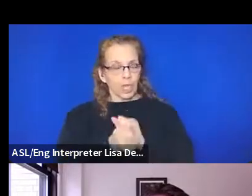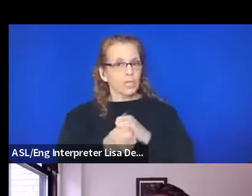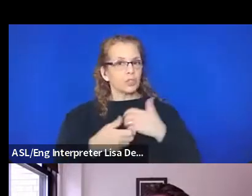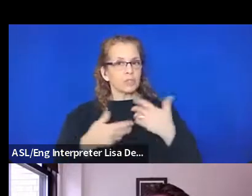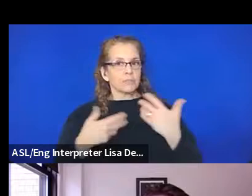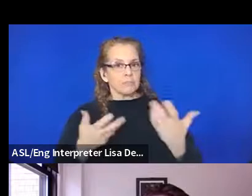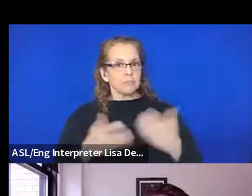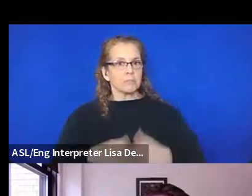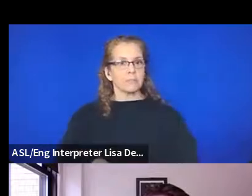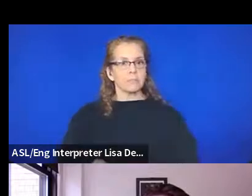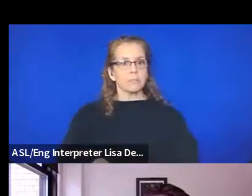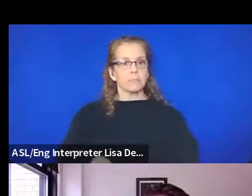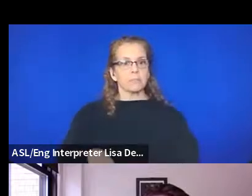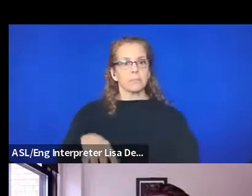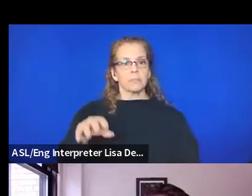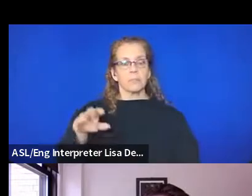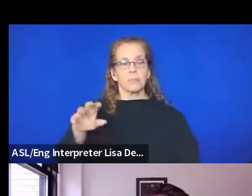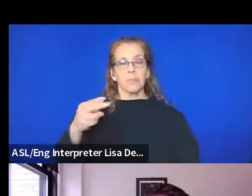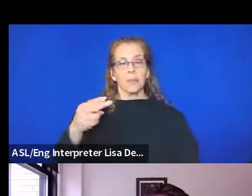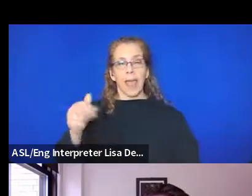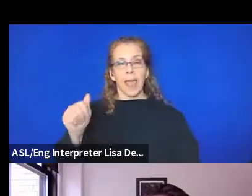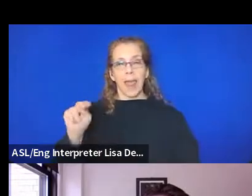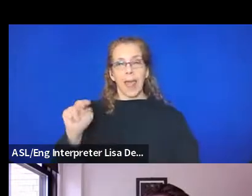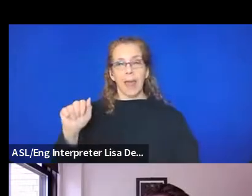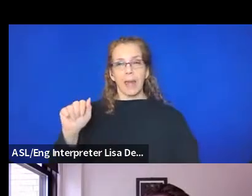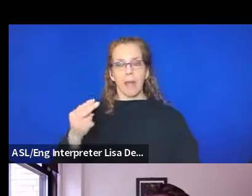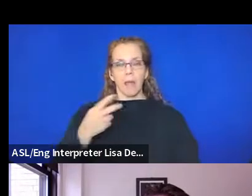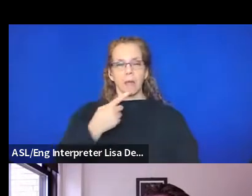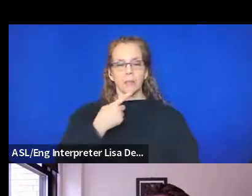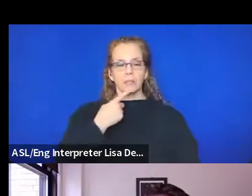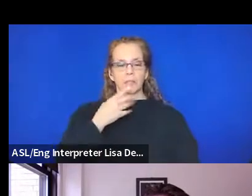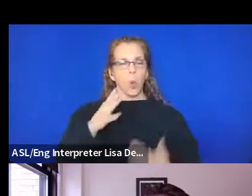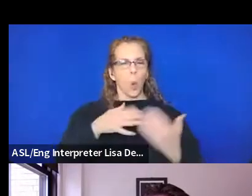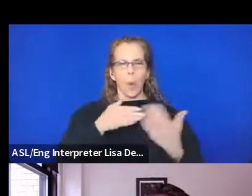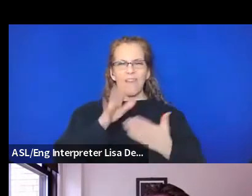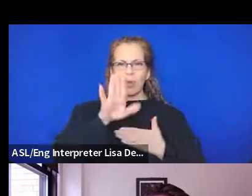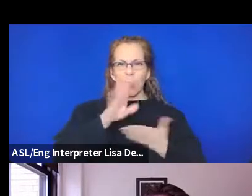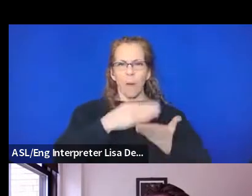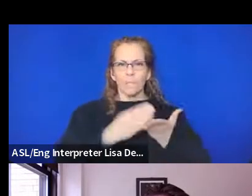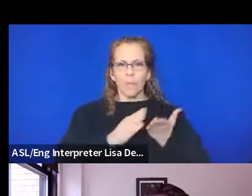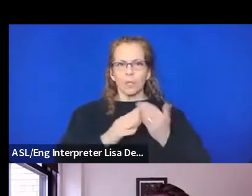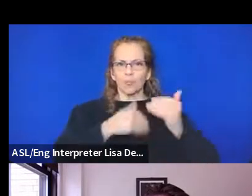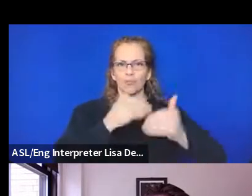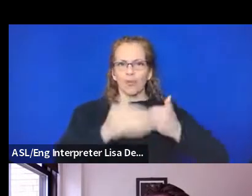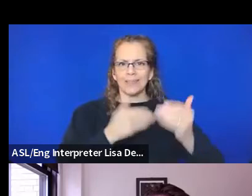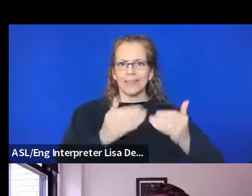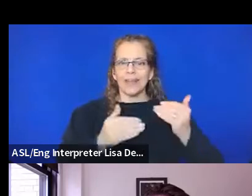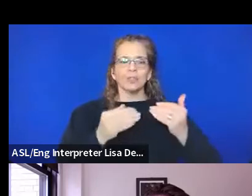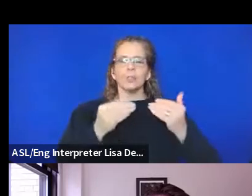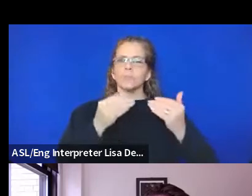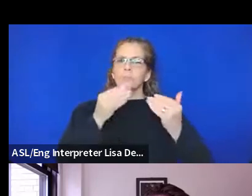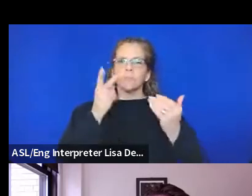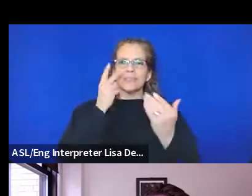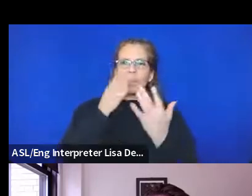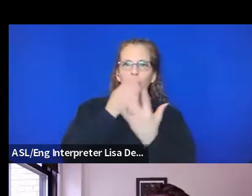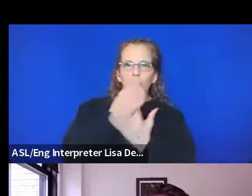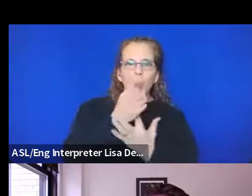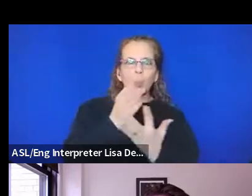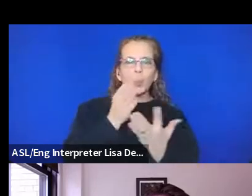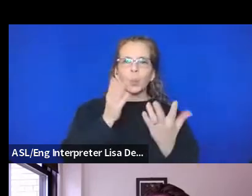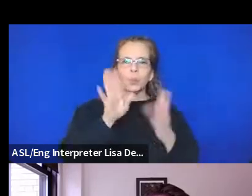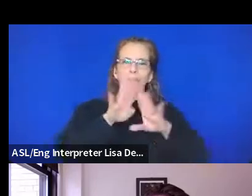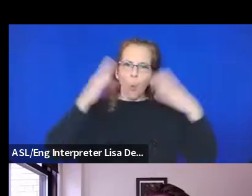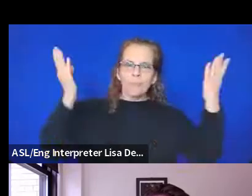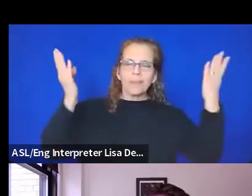I would say whatever your budgeting process is, to keep it super transparent and make it a conversation with your artists and with